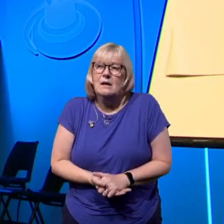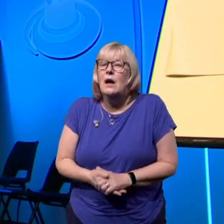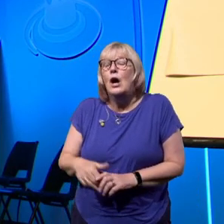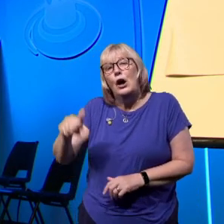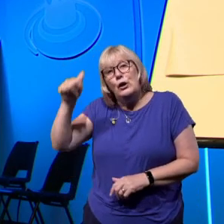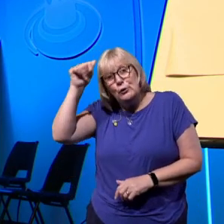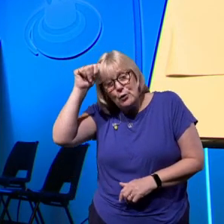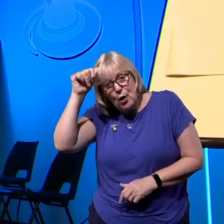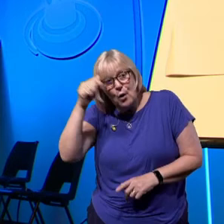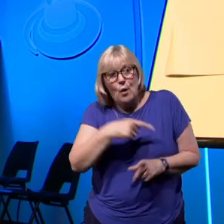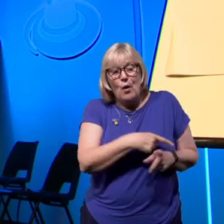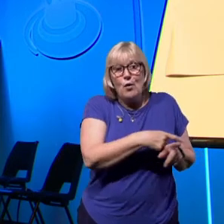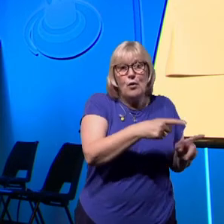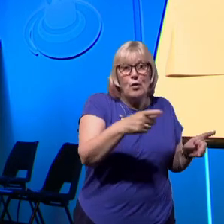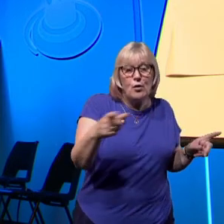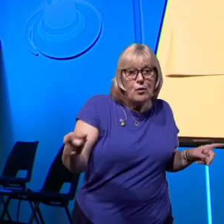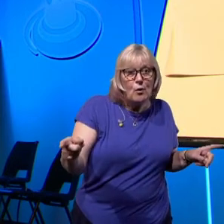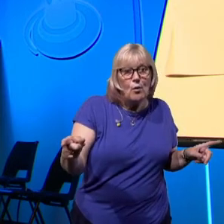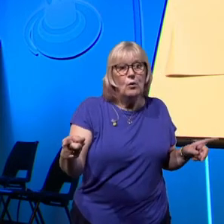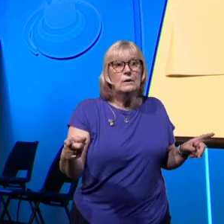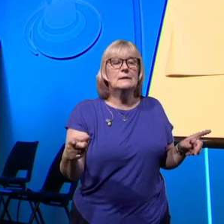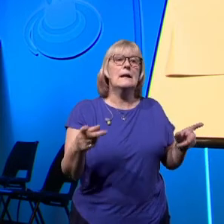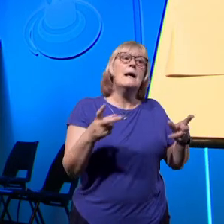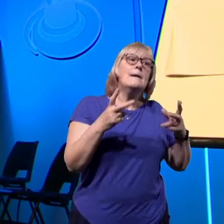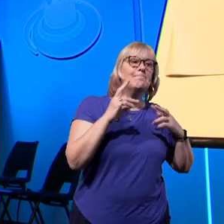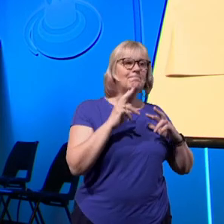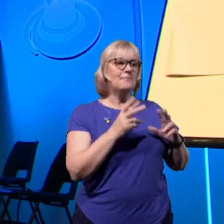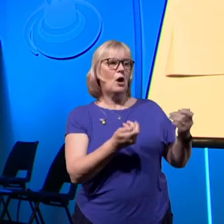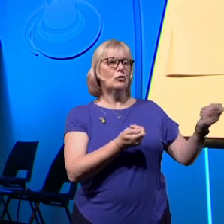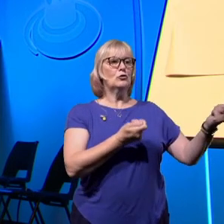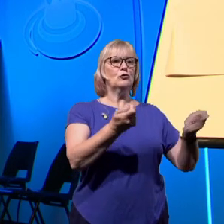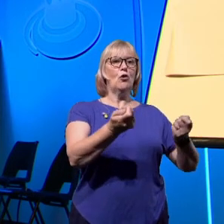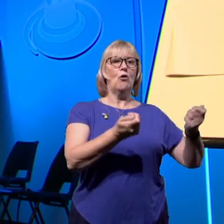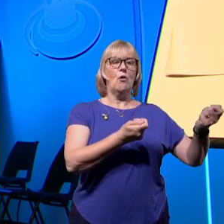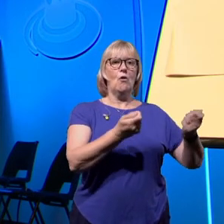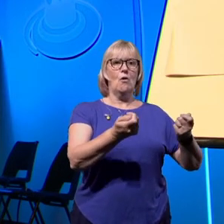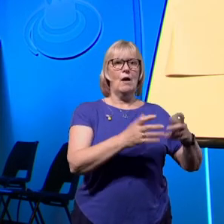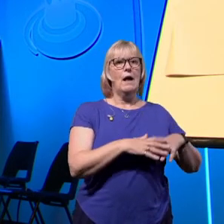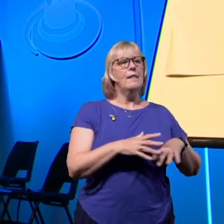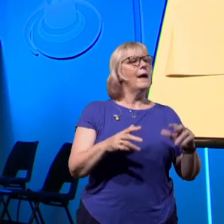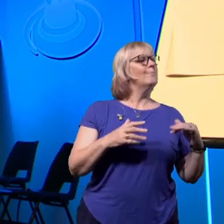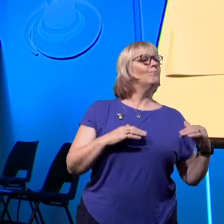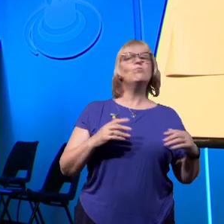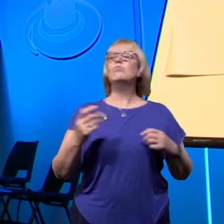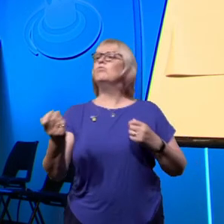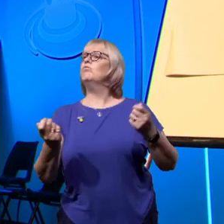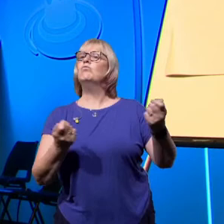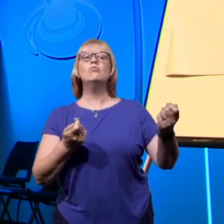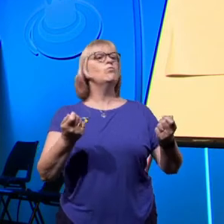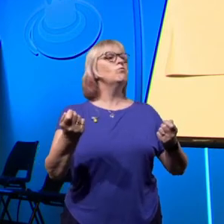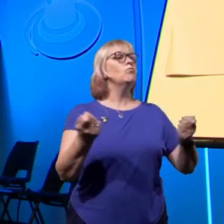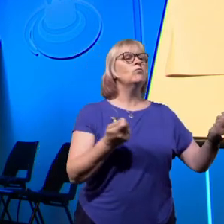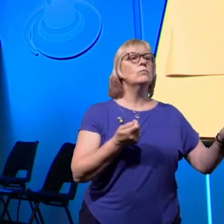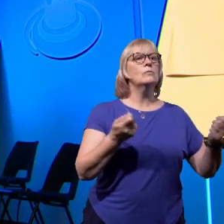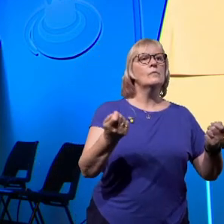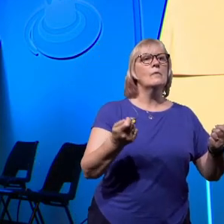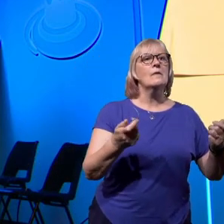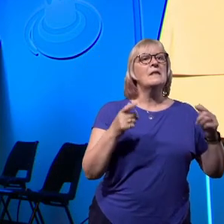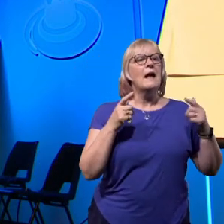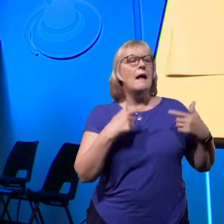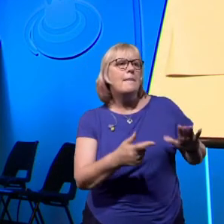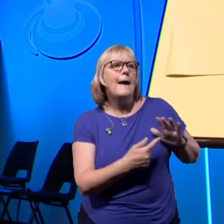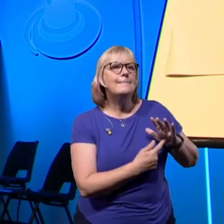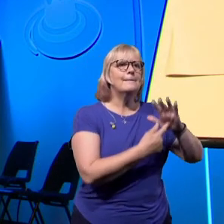that those who are regarded as rulers of the Gentiles, Lord, lord it over them, and their high